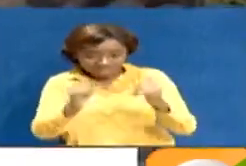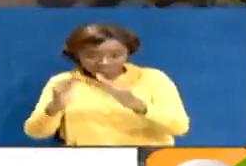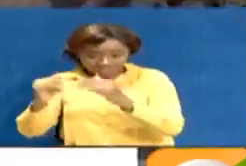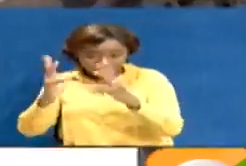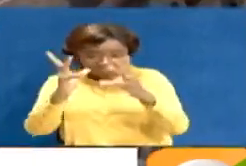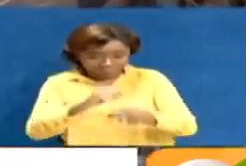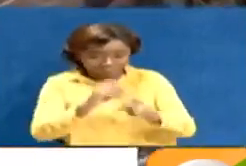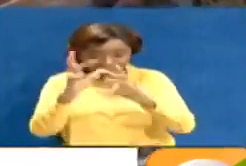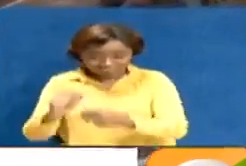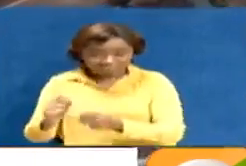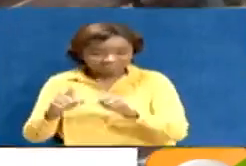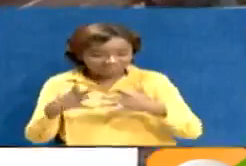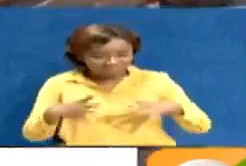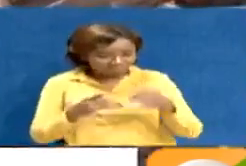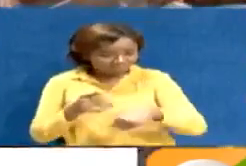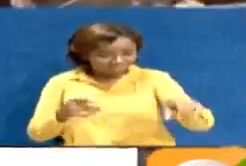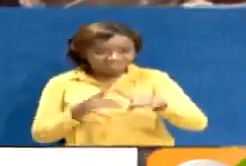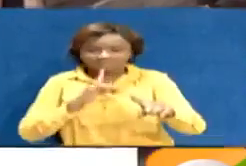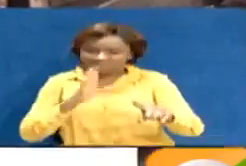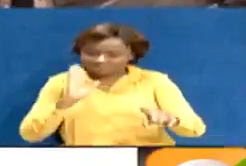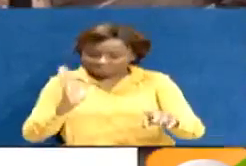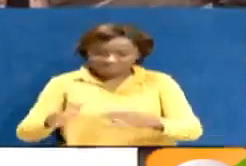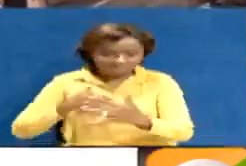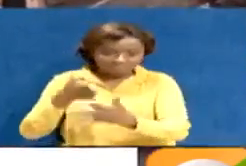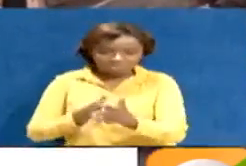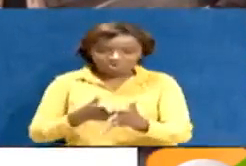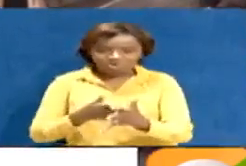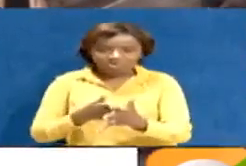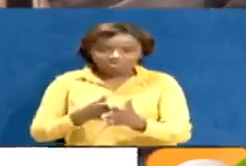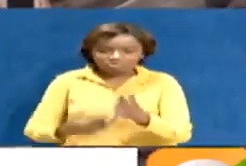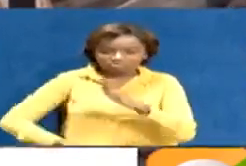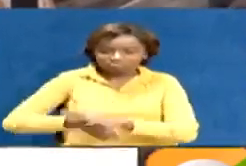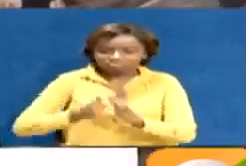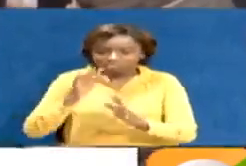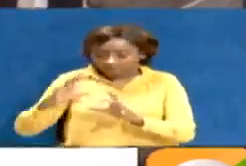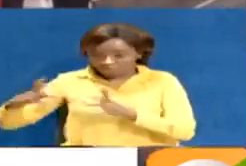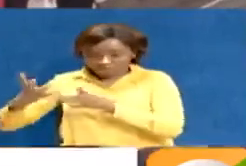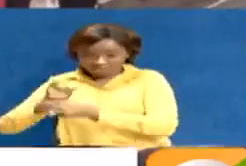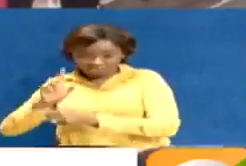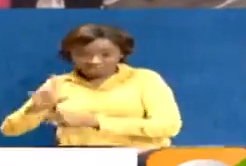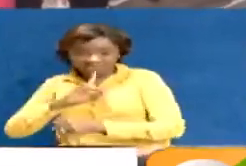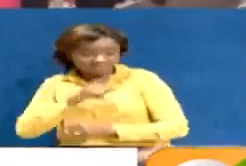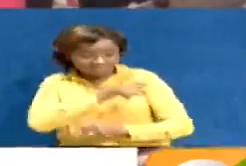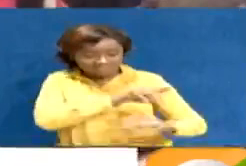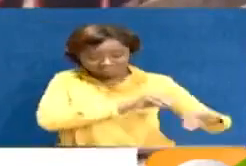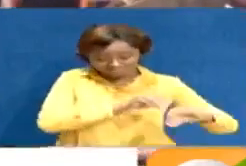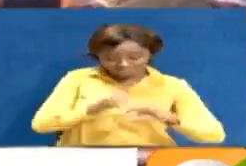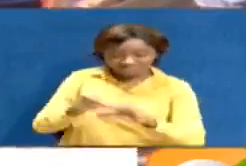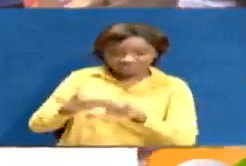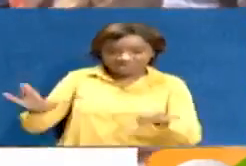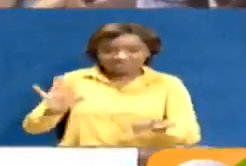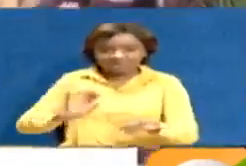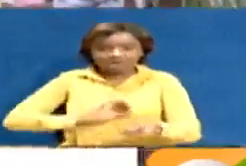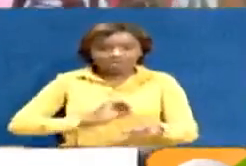of residents vowed to resist evictions by TARDA, which has accused them of trespassing into its land. The residents